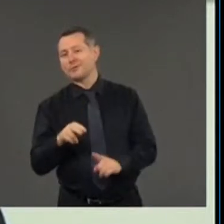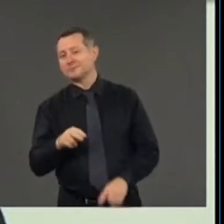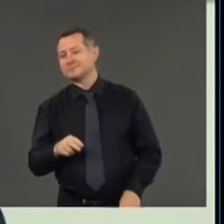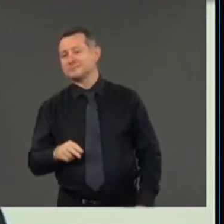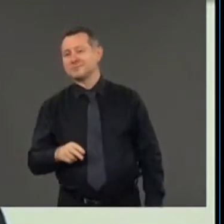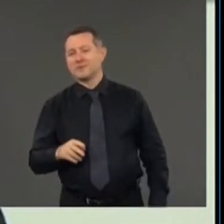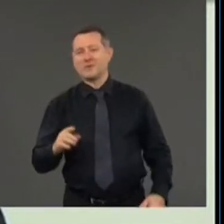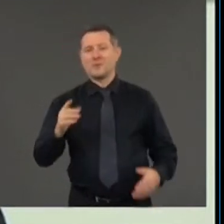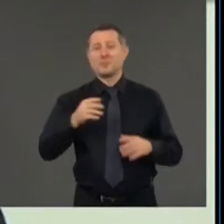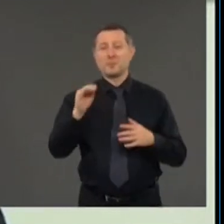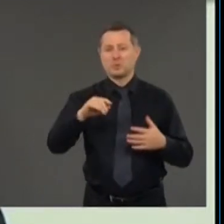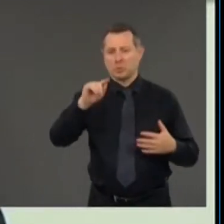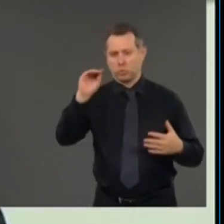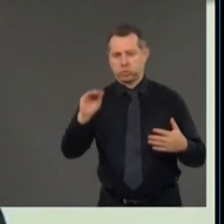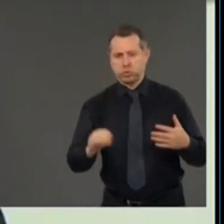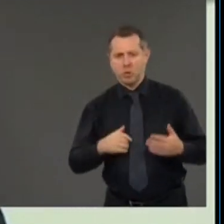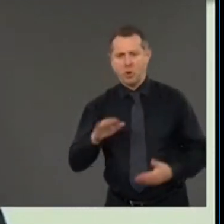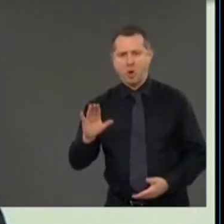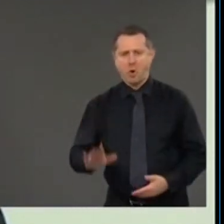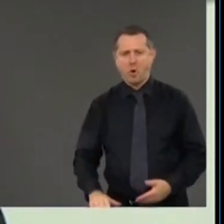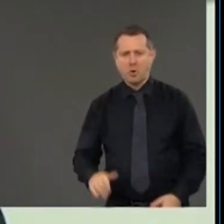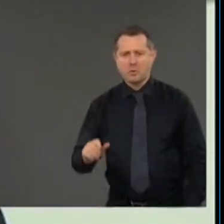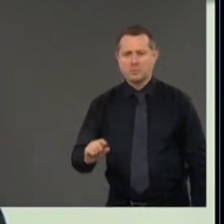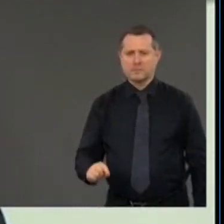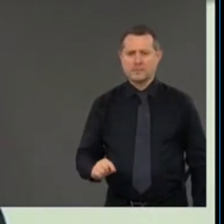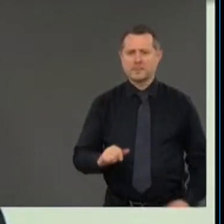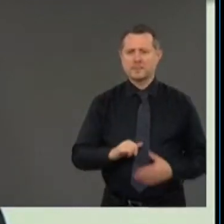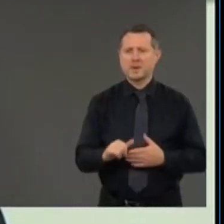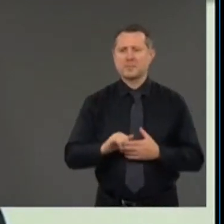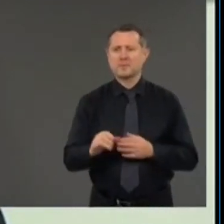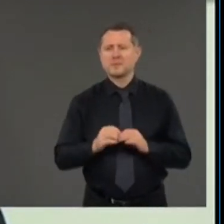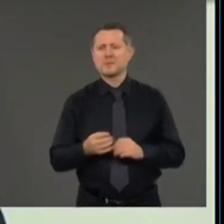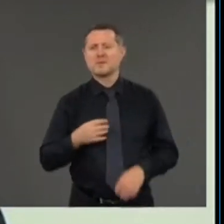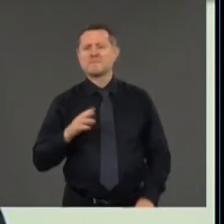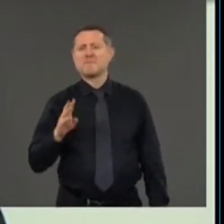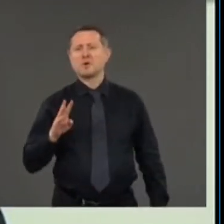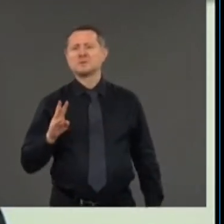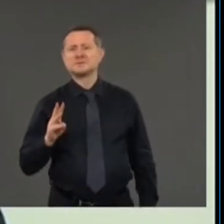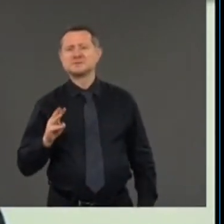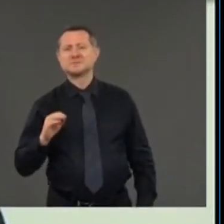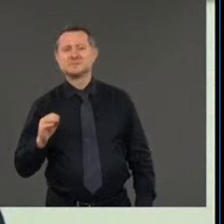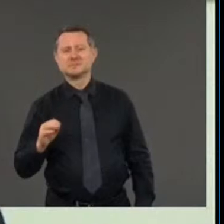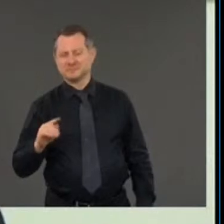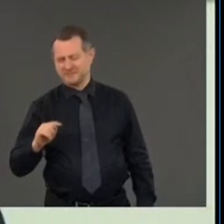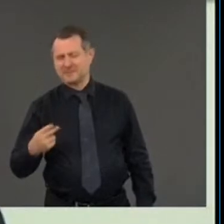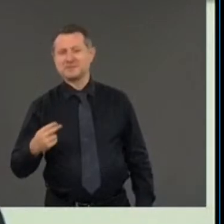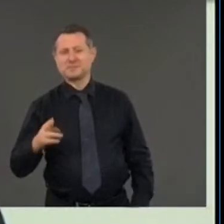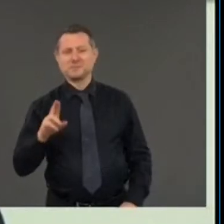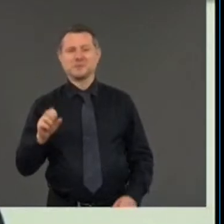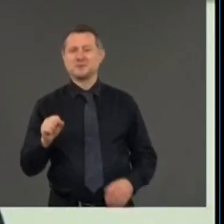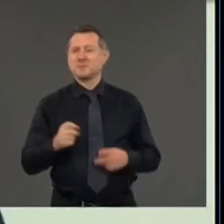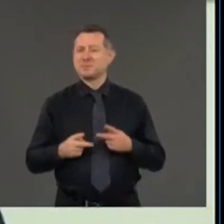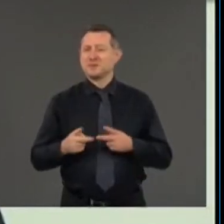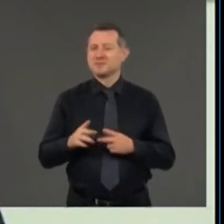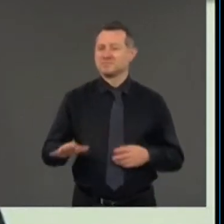mentioned in the report, New York was number 46 in the United States. That's an important fact to keep in mind.